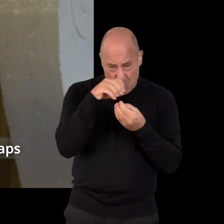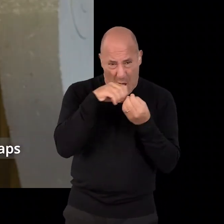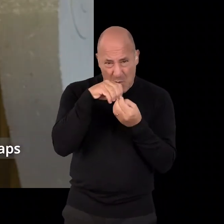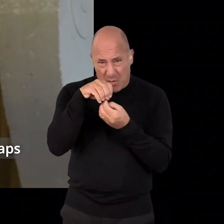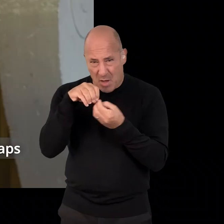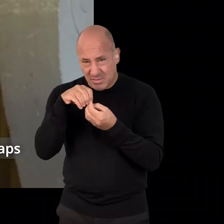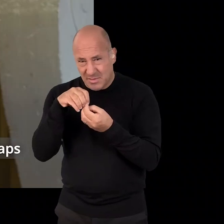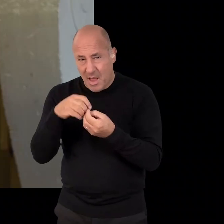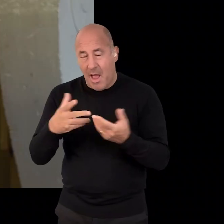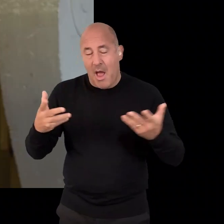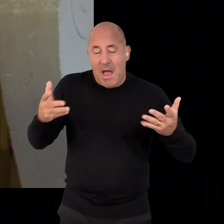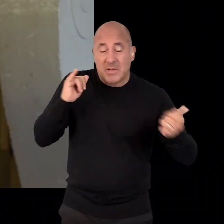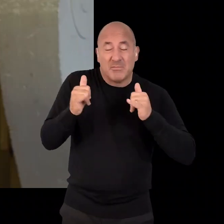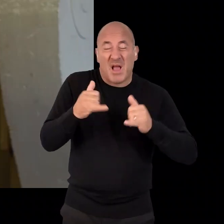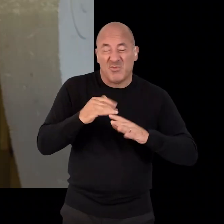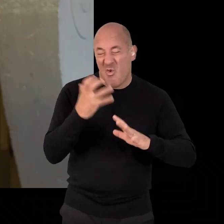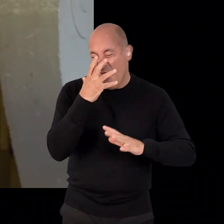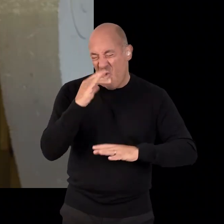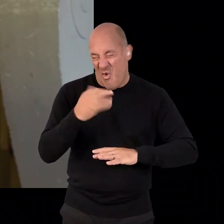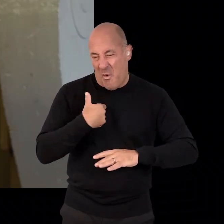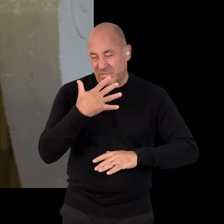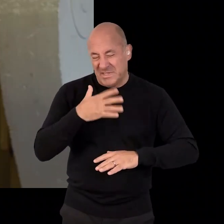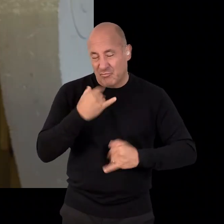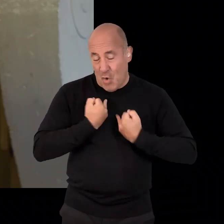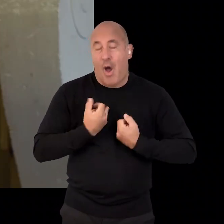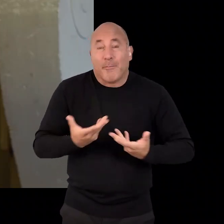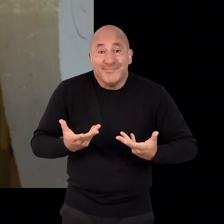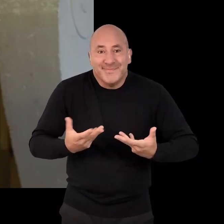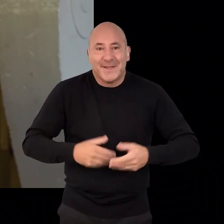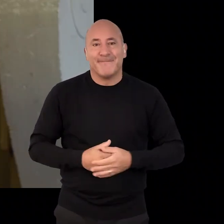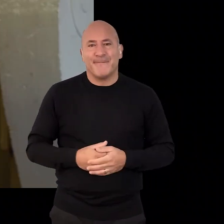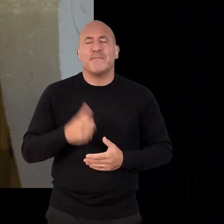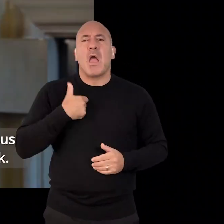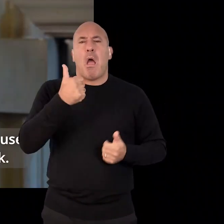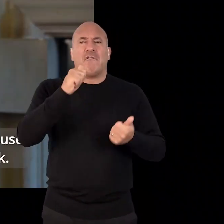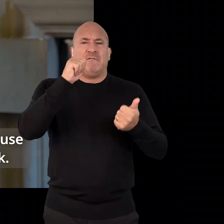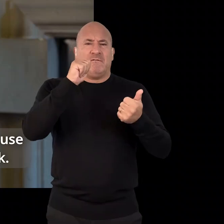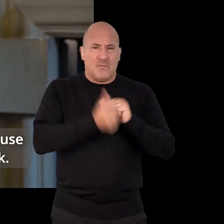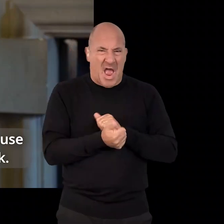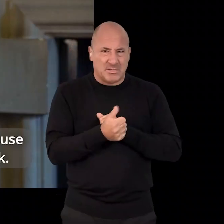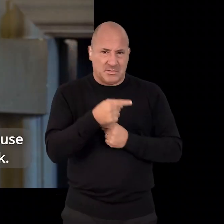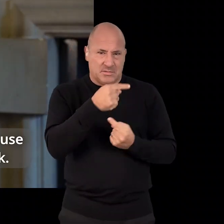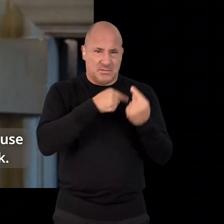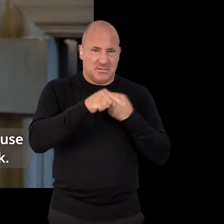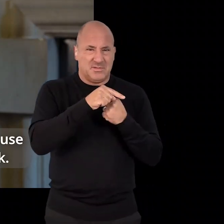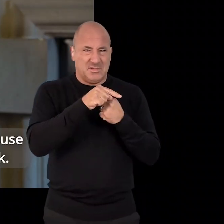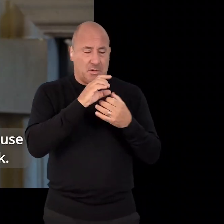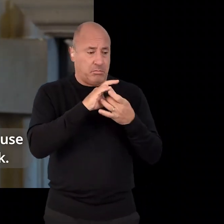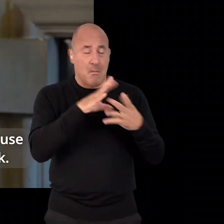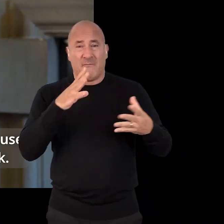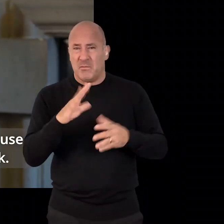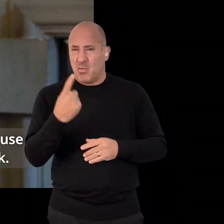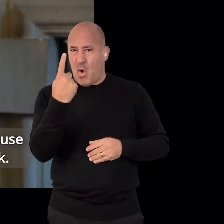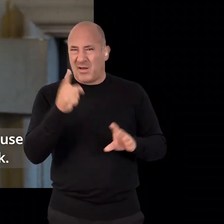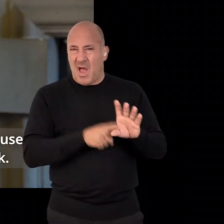in the gaps. And sometimes I get it spectacularly wrong. My close friends, I dropped